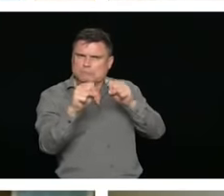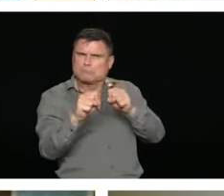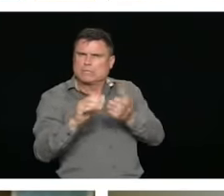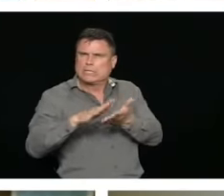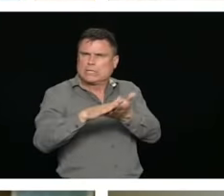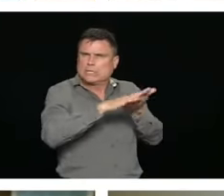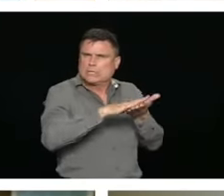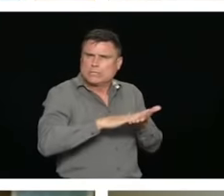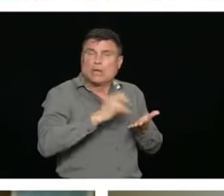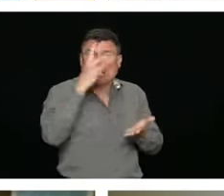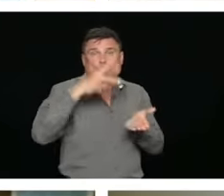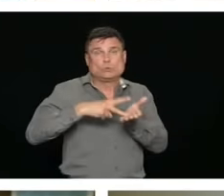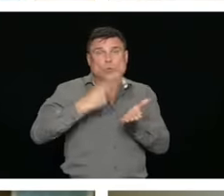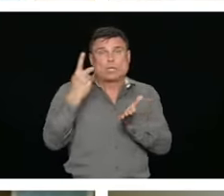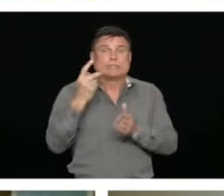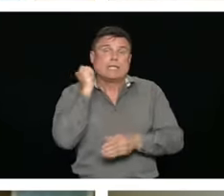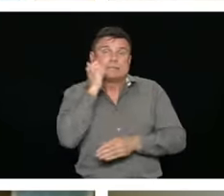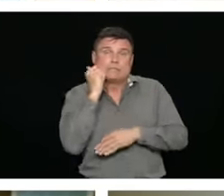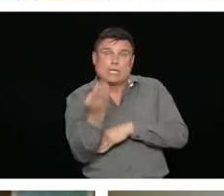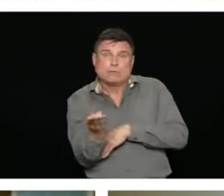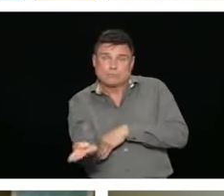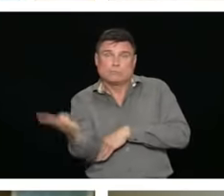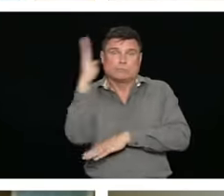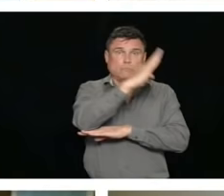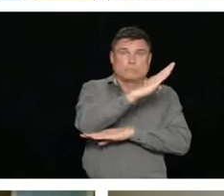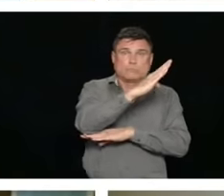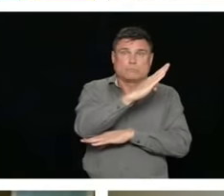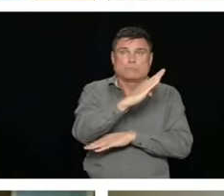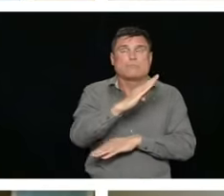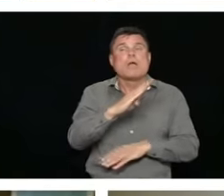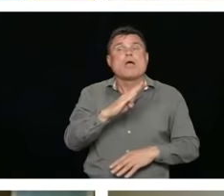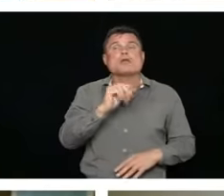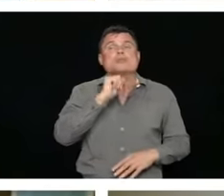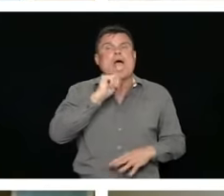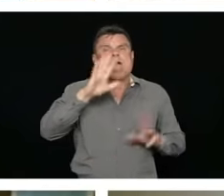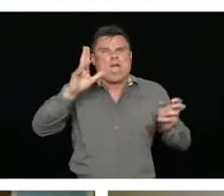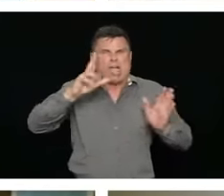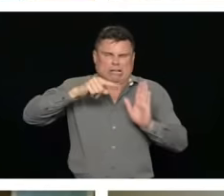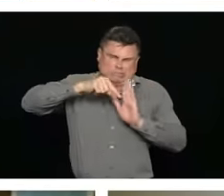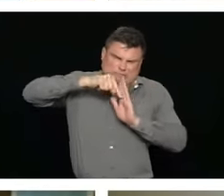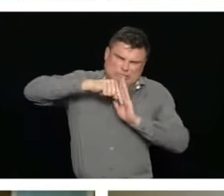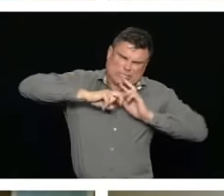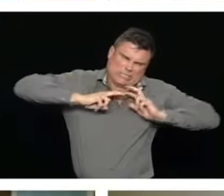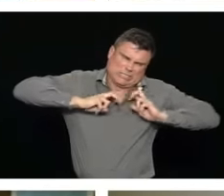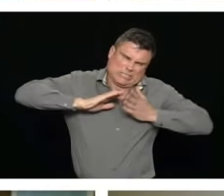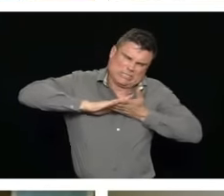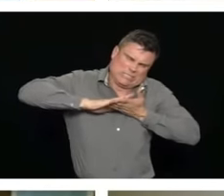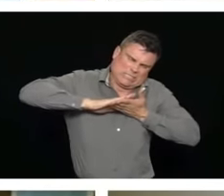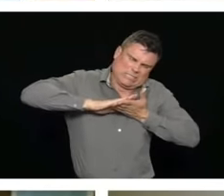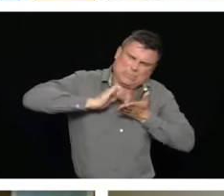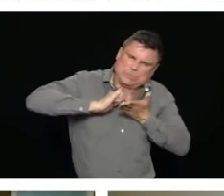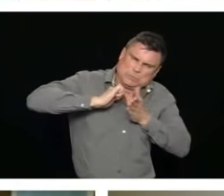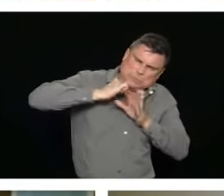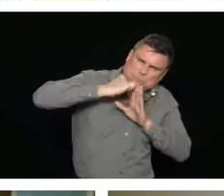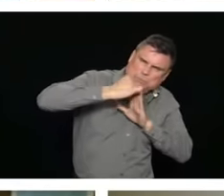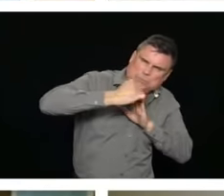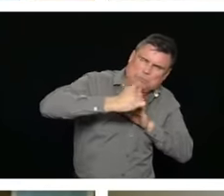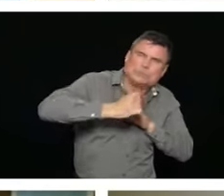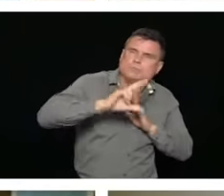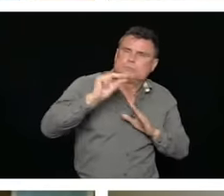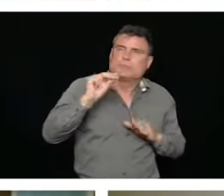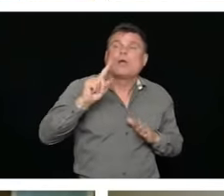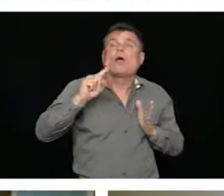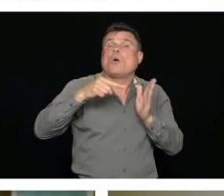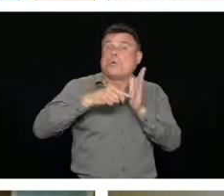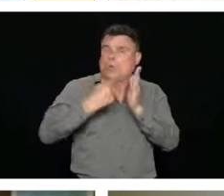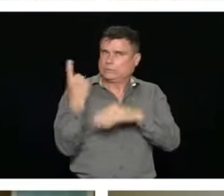day. And so, you know, our custodial staff can really focus on that deep clean once a day, and we can work closely with, you know, in my district, it's QP, with